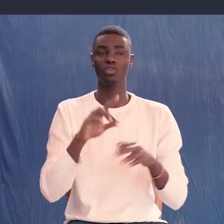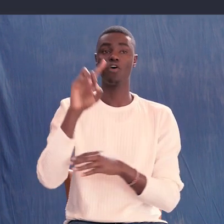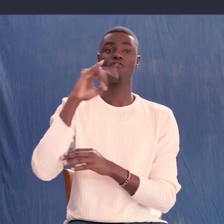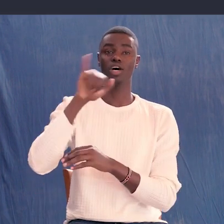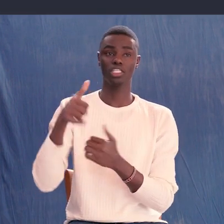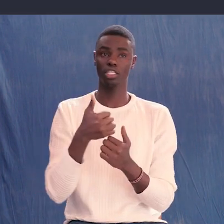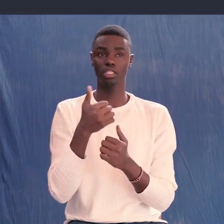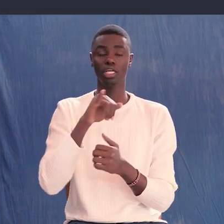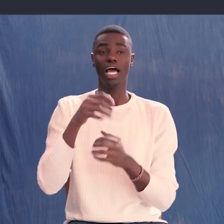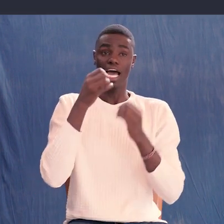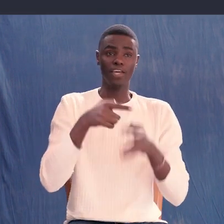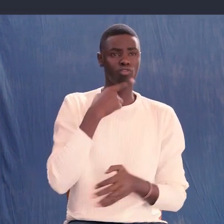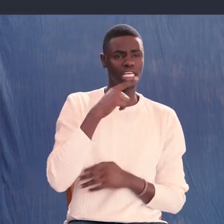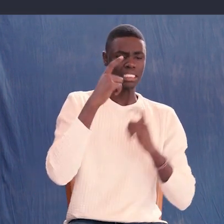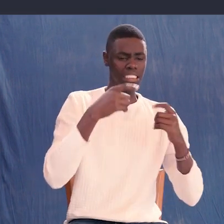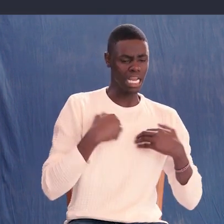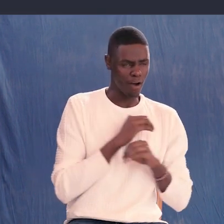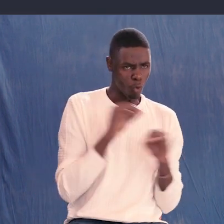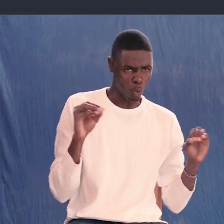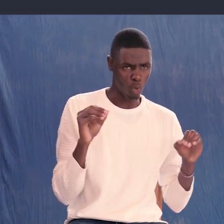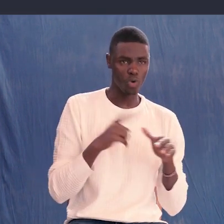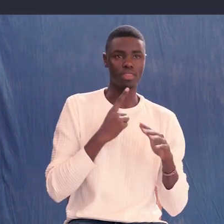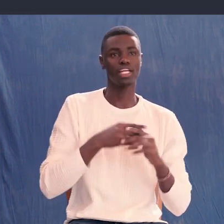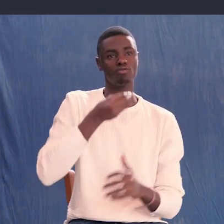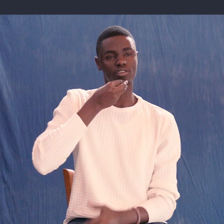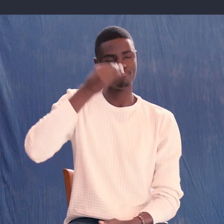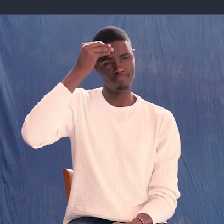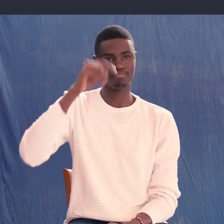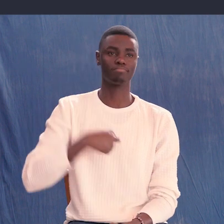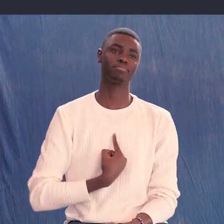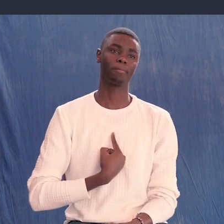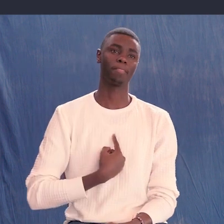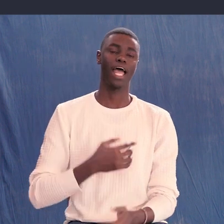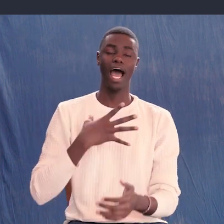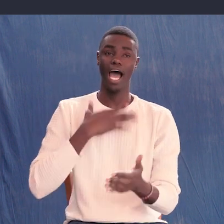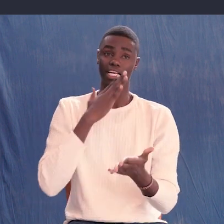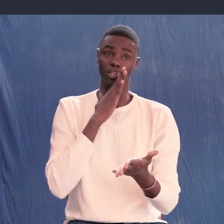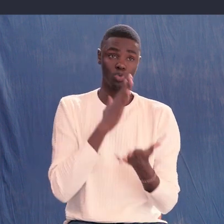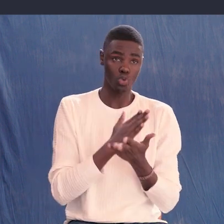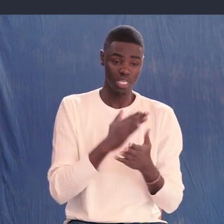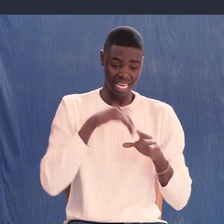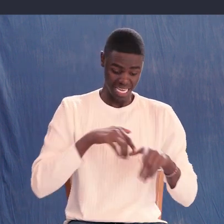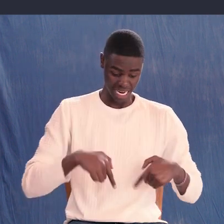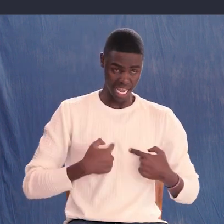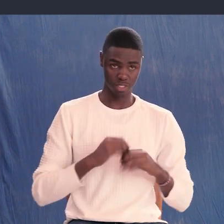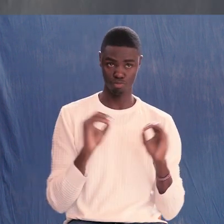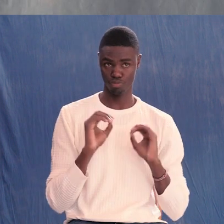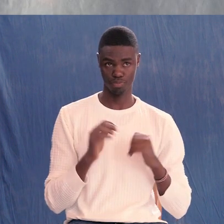says, If we say that we have no sin, we're deceiving ourselves. And the truth is not in us.